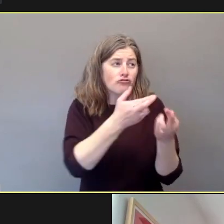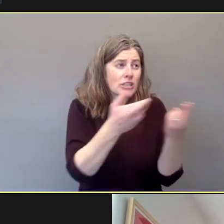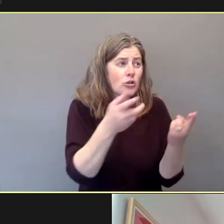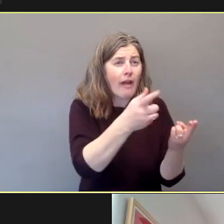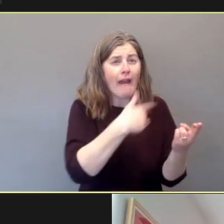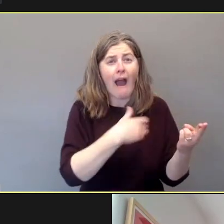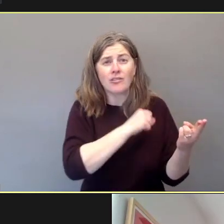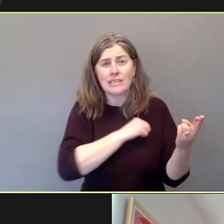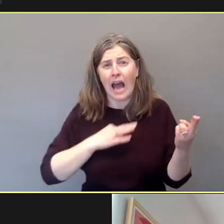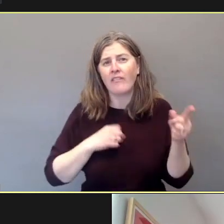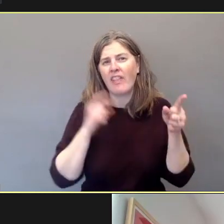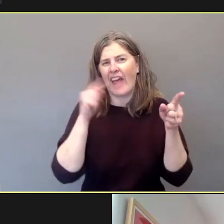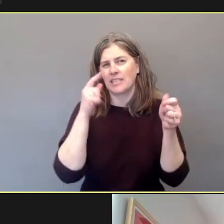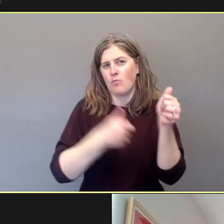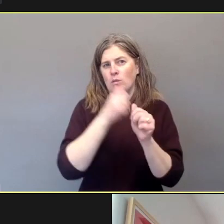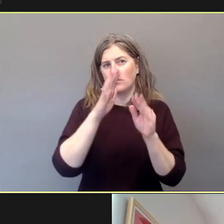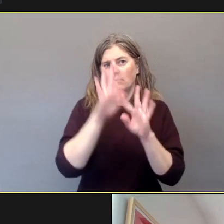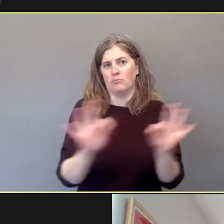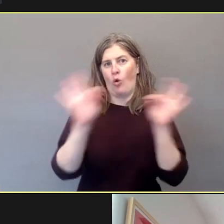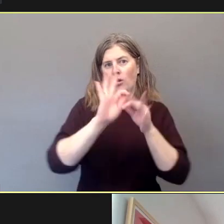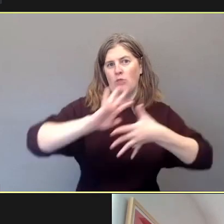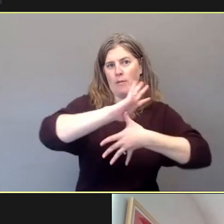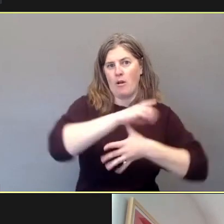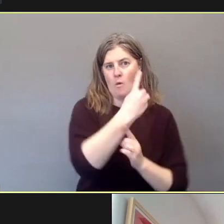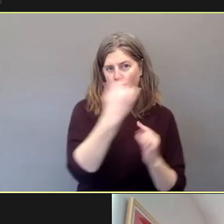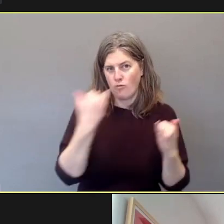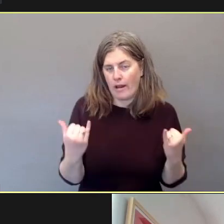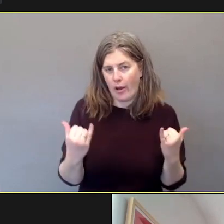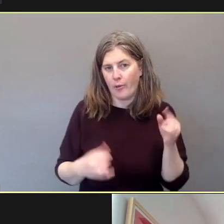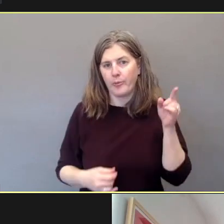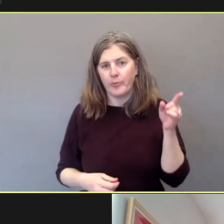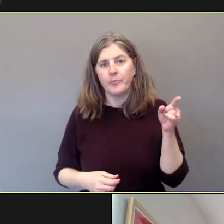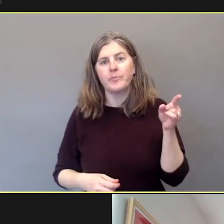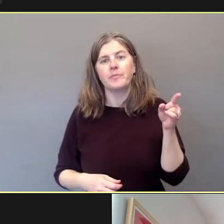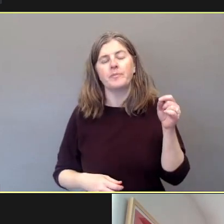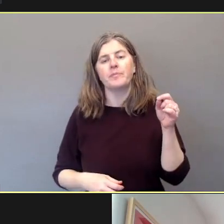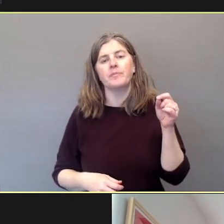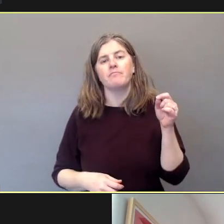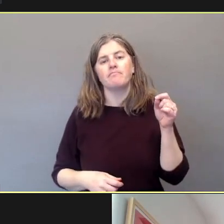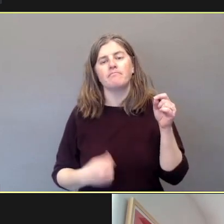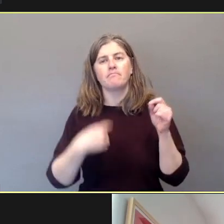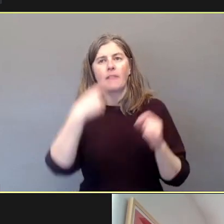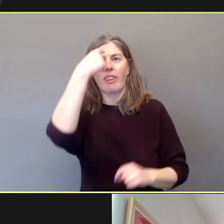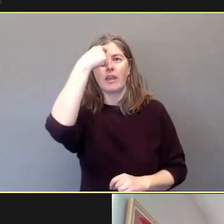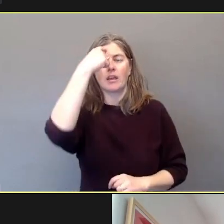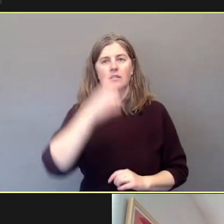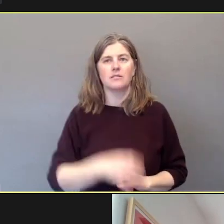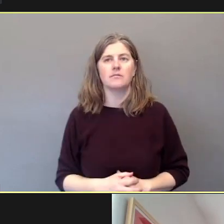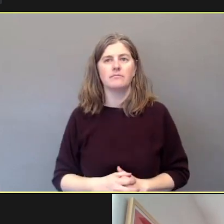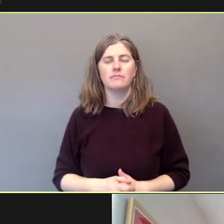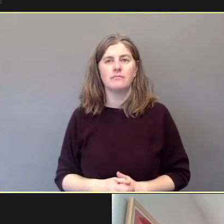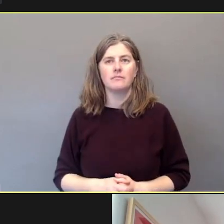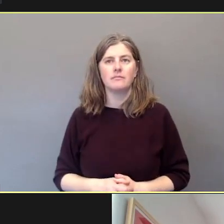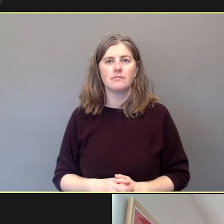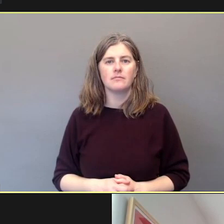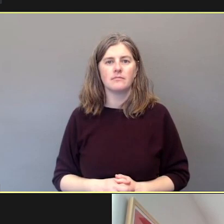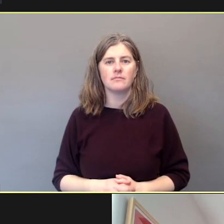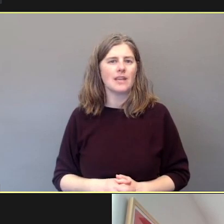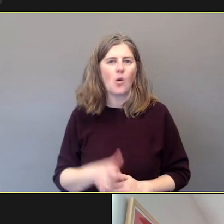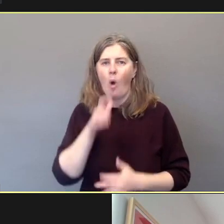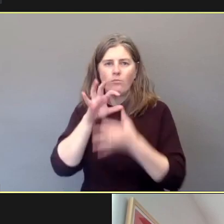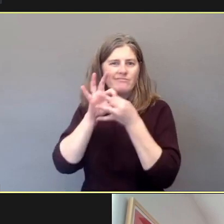That's probably the primary one right now. I think that it won't be